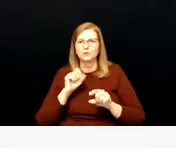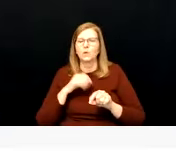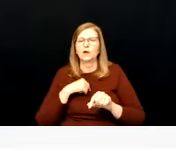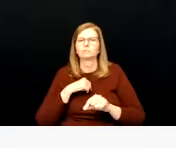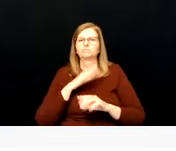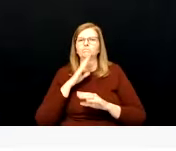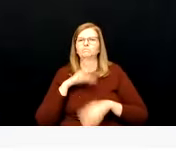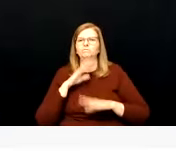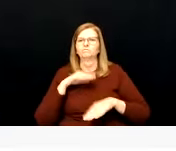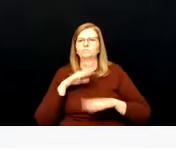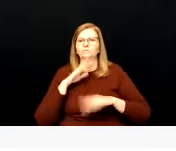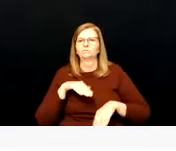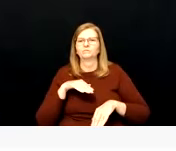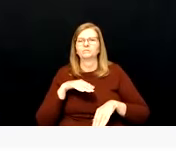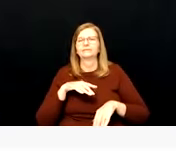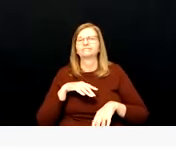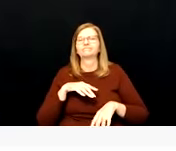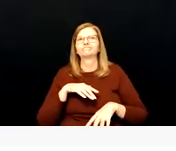of thought I'd just lay low.